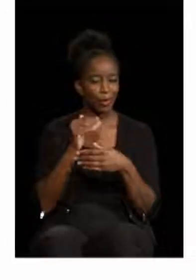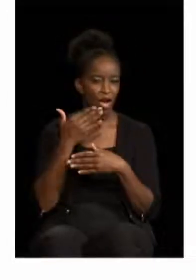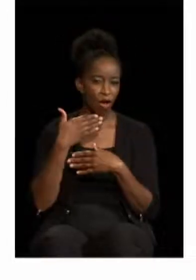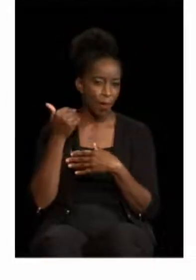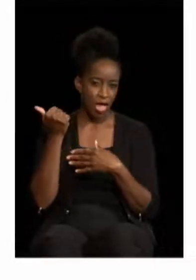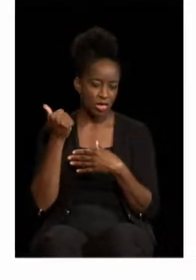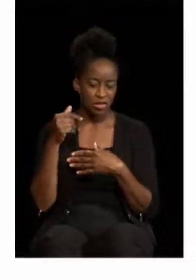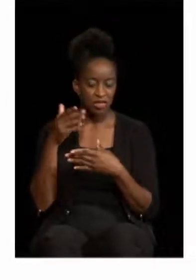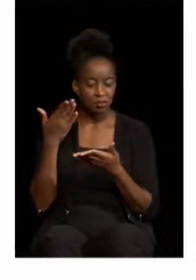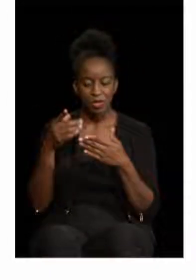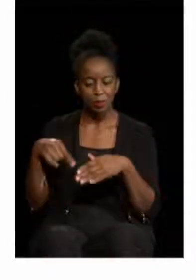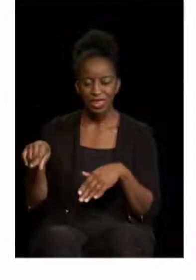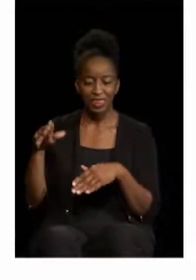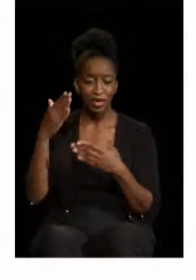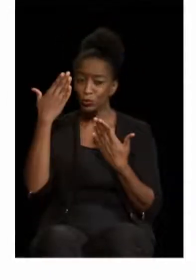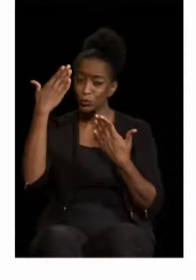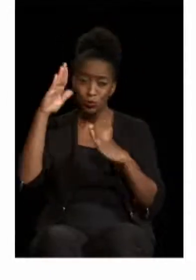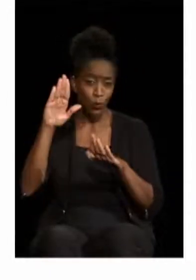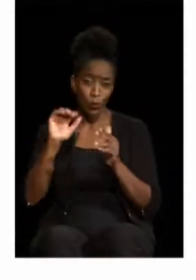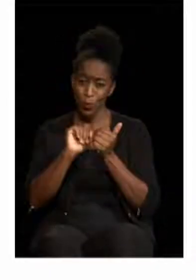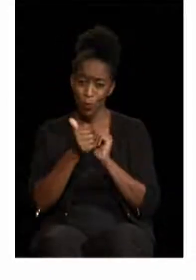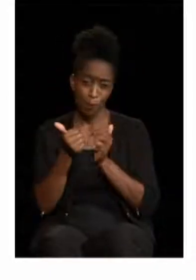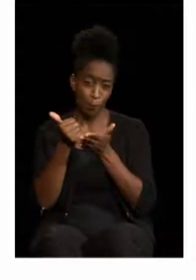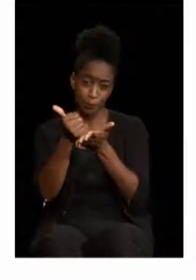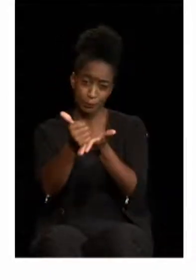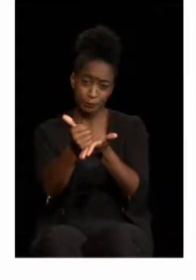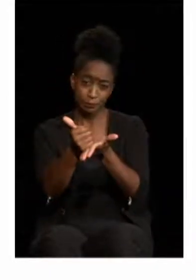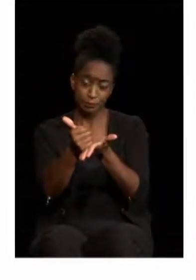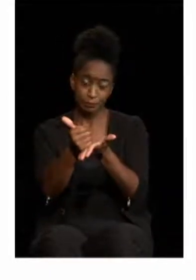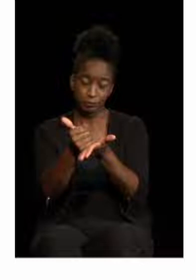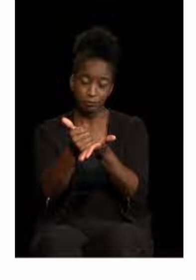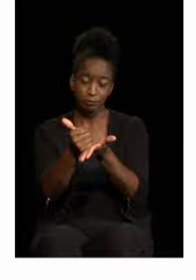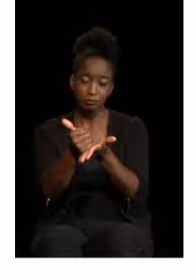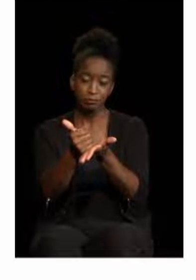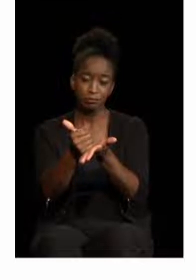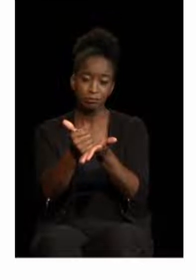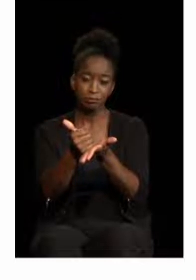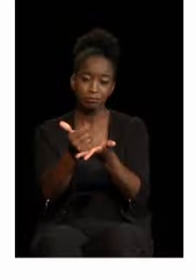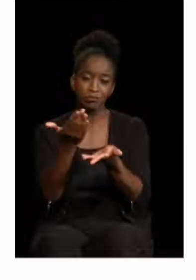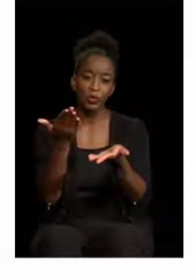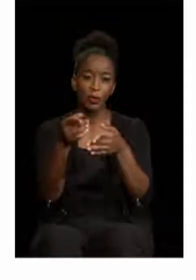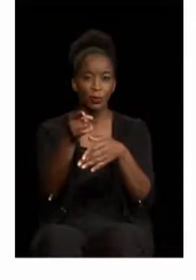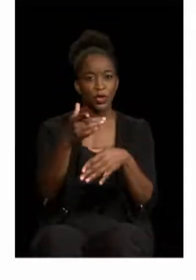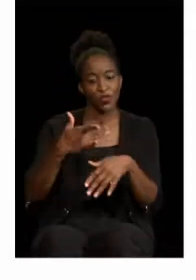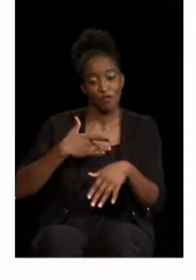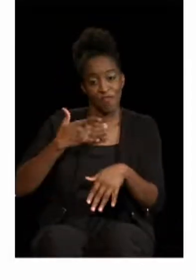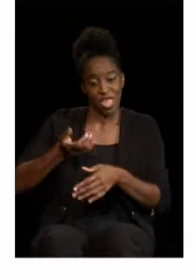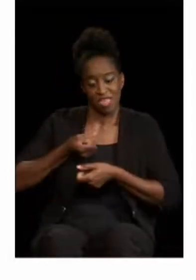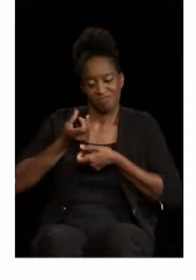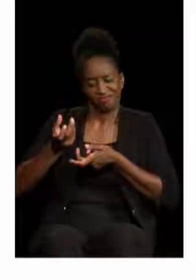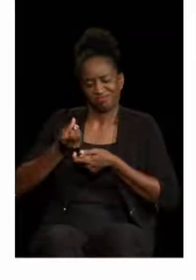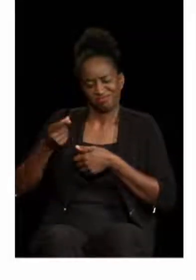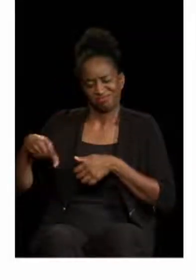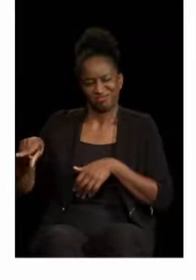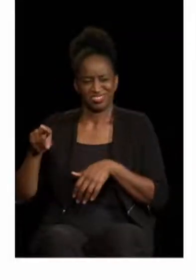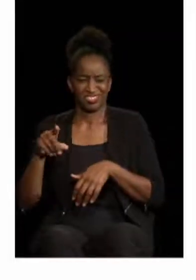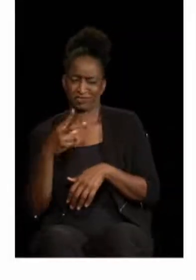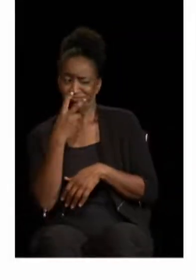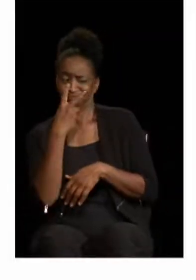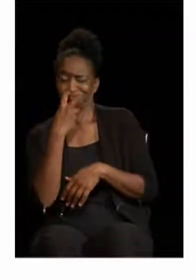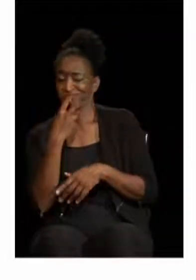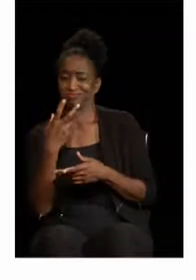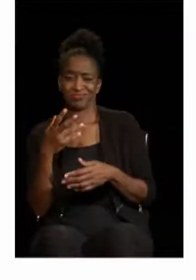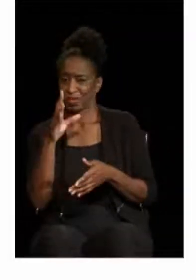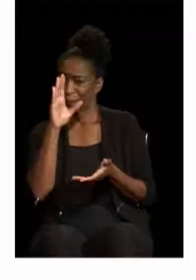troubling times or situations, and they might not believe you. That is why it'll probably be better to